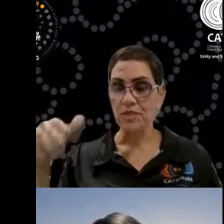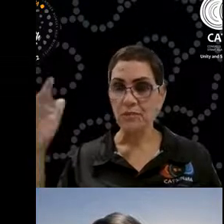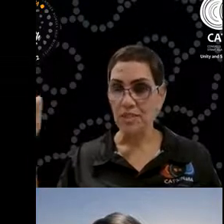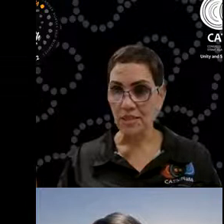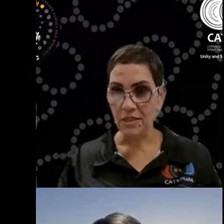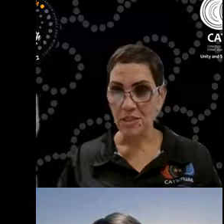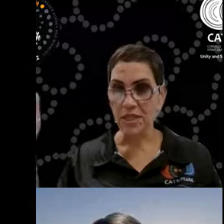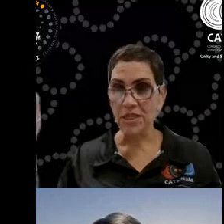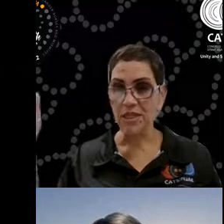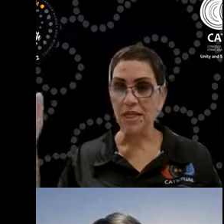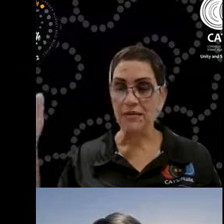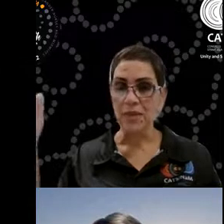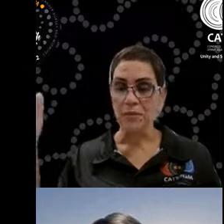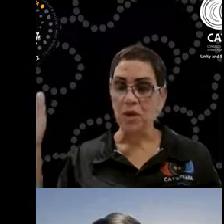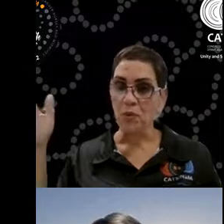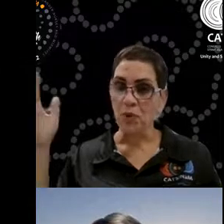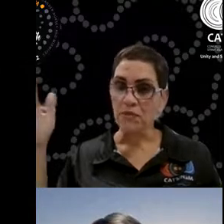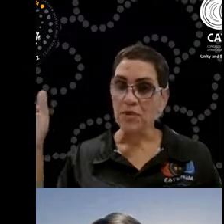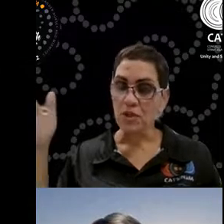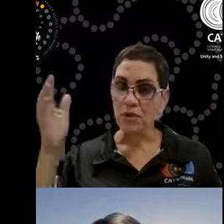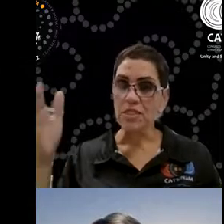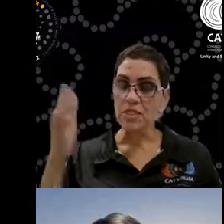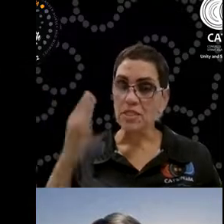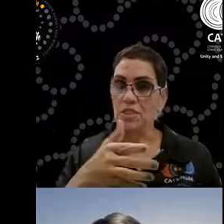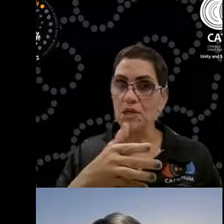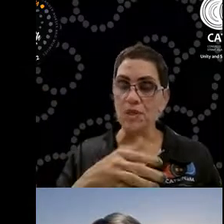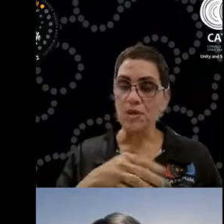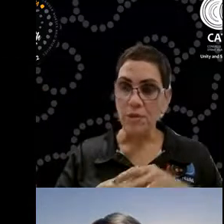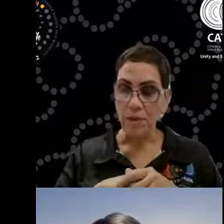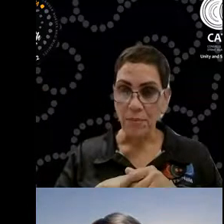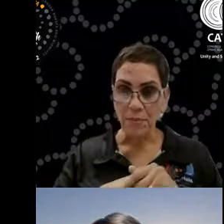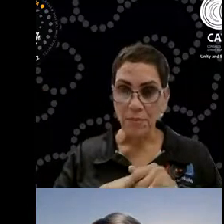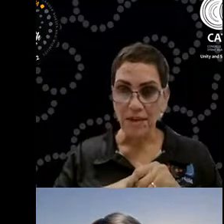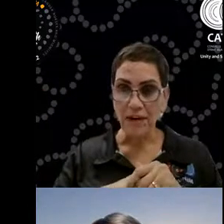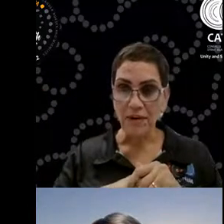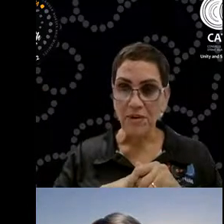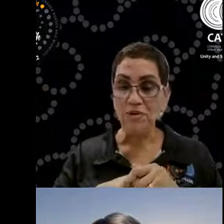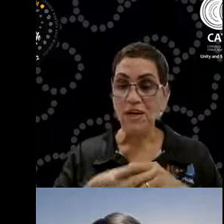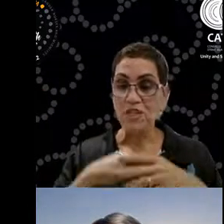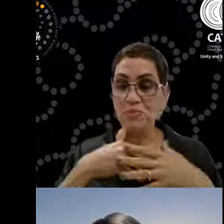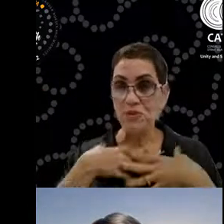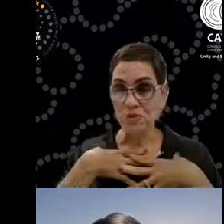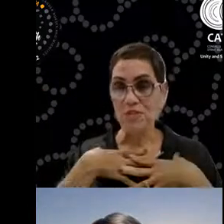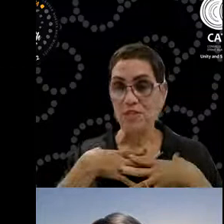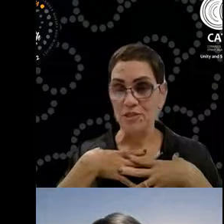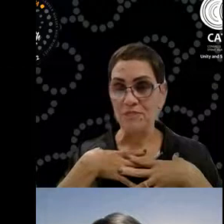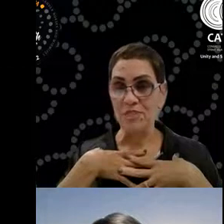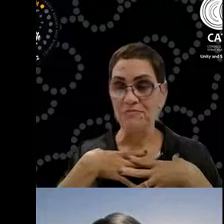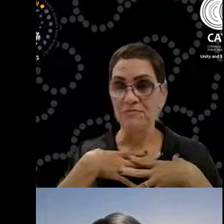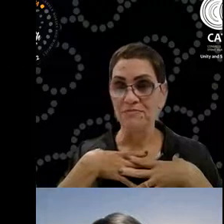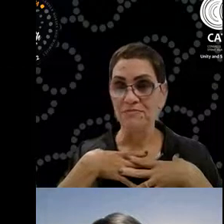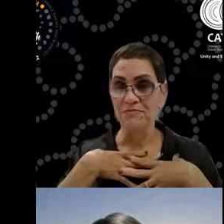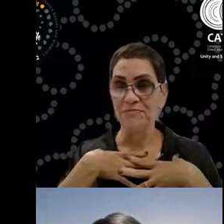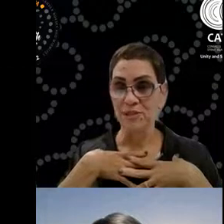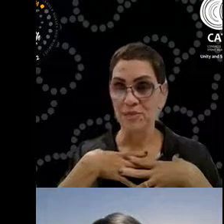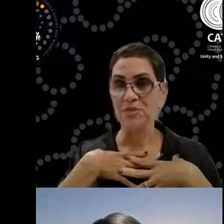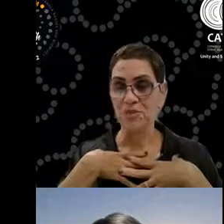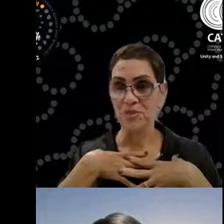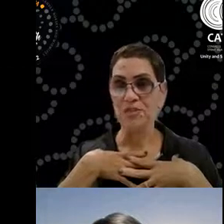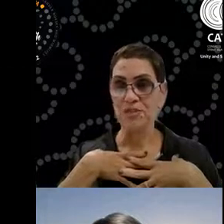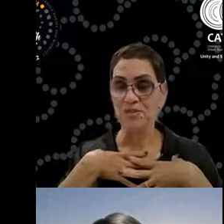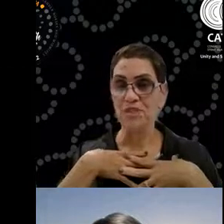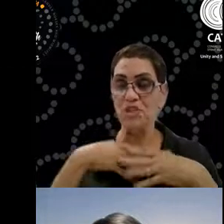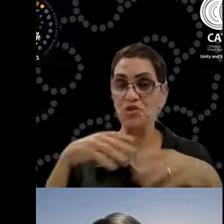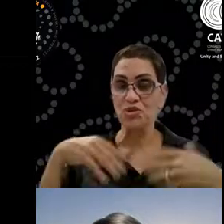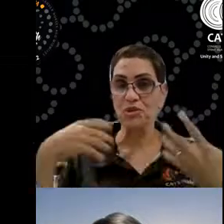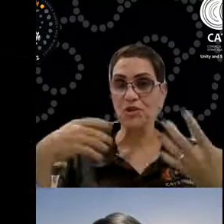undertaken. So we didn't expect that. But even the criticisms that we got about Mullumalangari, for us, were good criticisms. It